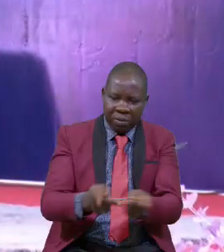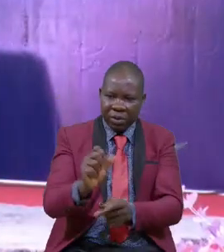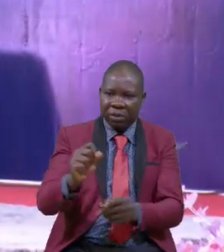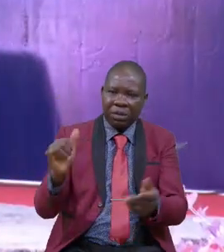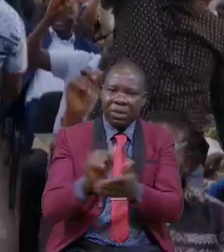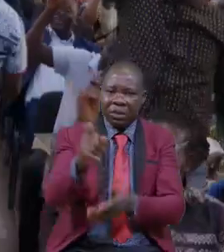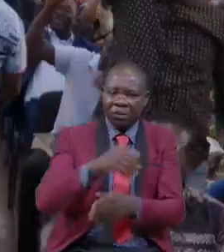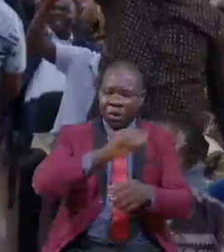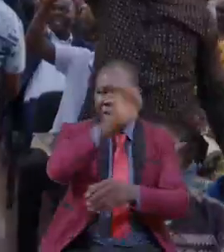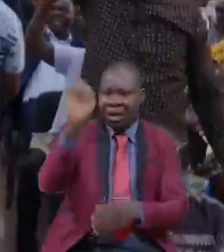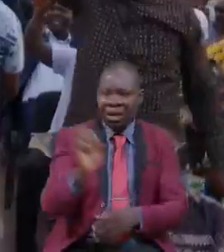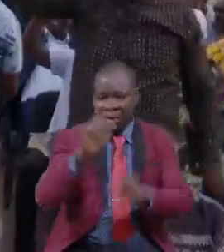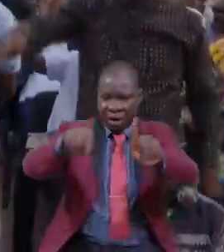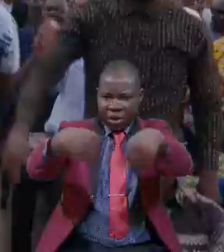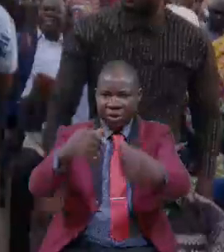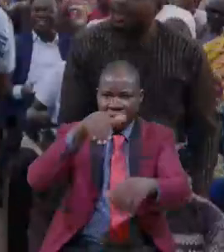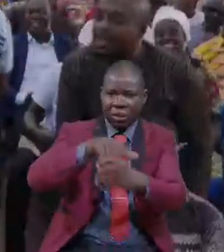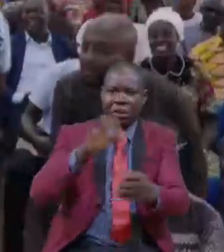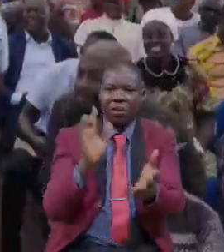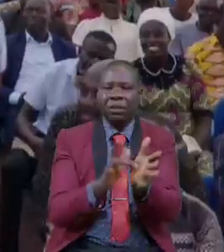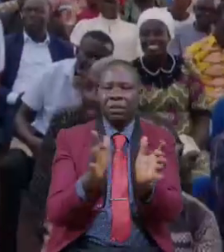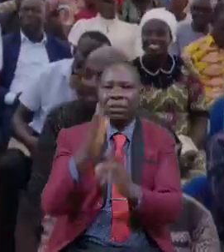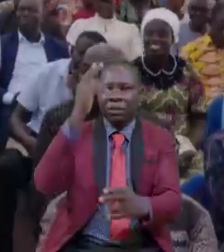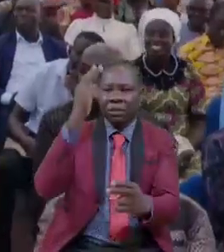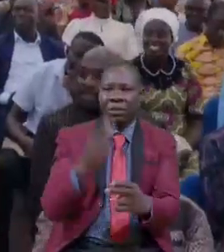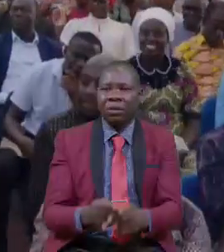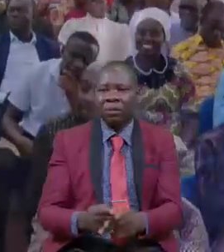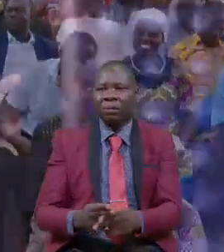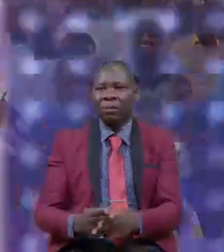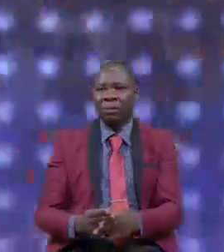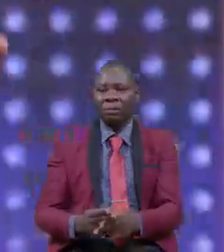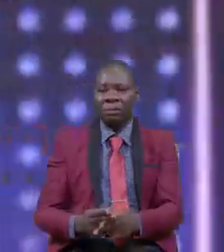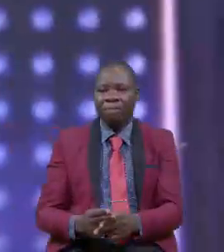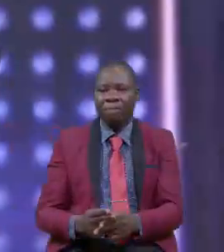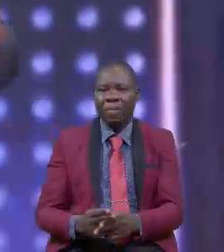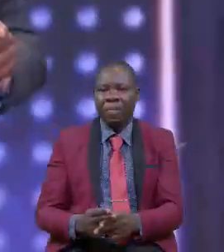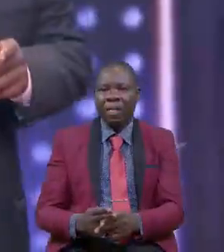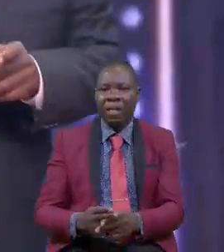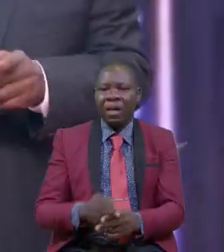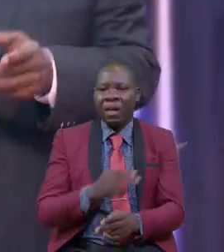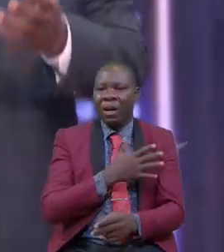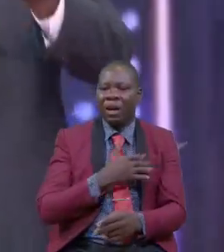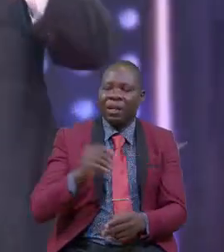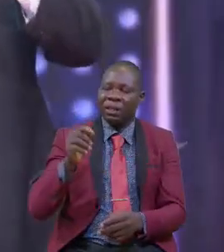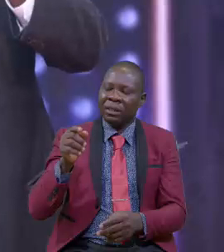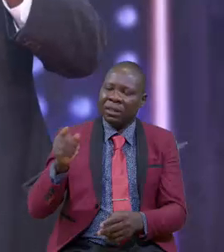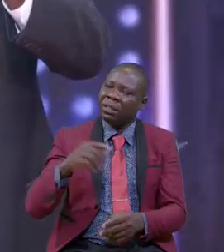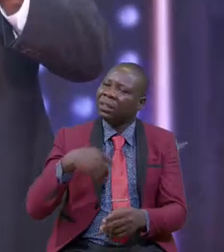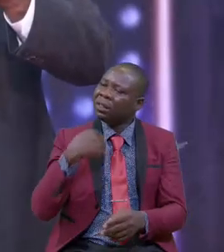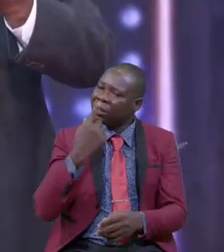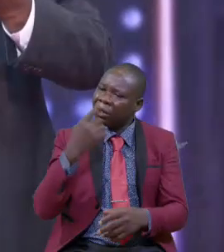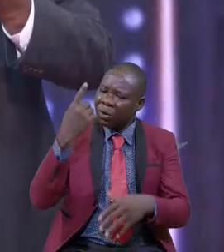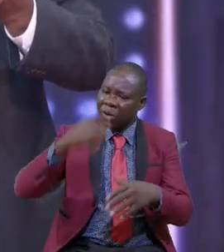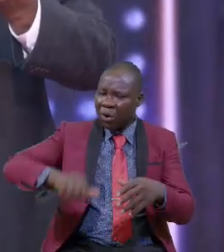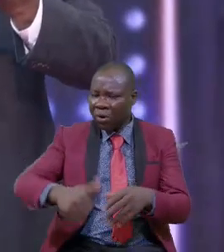Jesus' name. Amen. So he said, what else? I said, when you pray, God, that G,